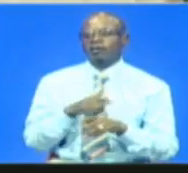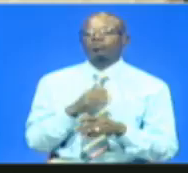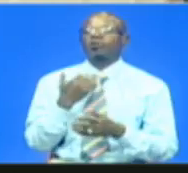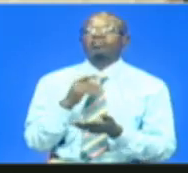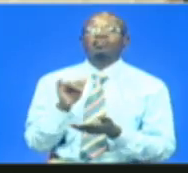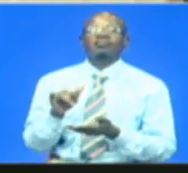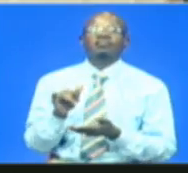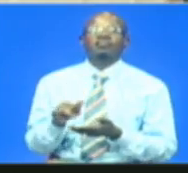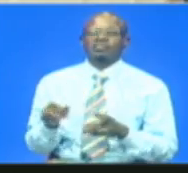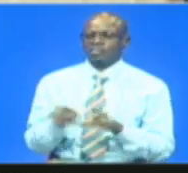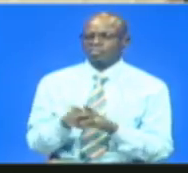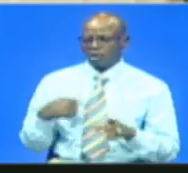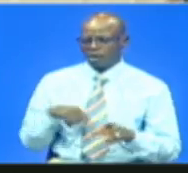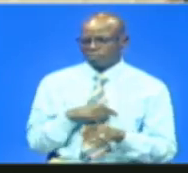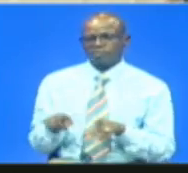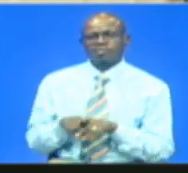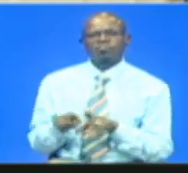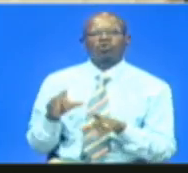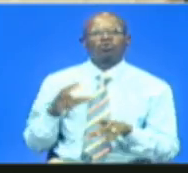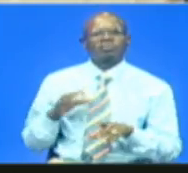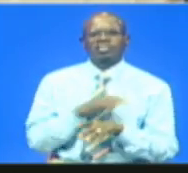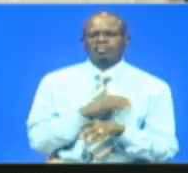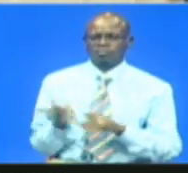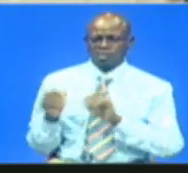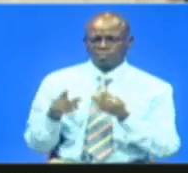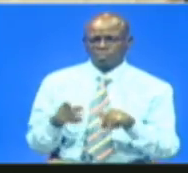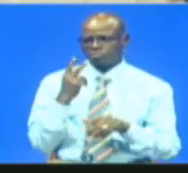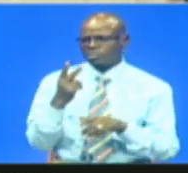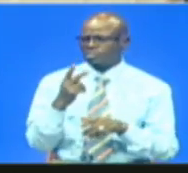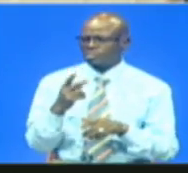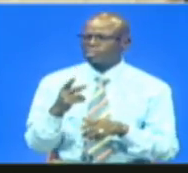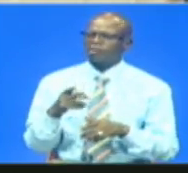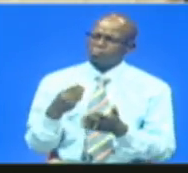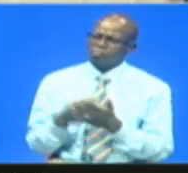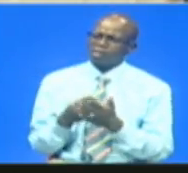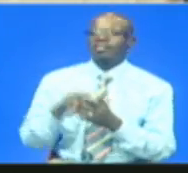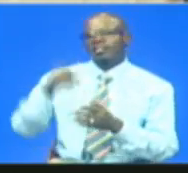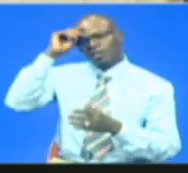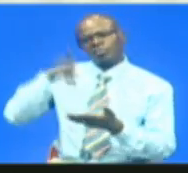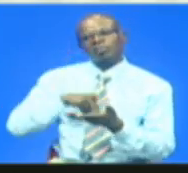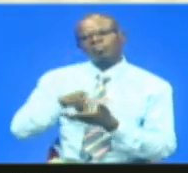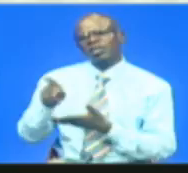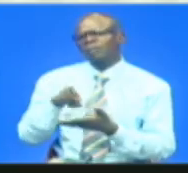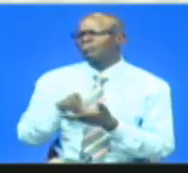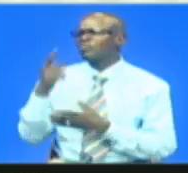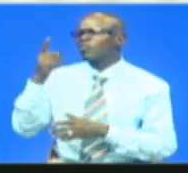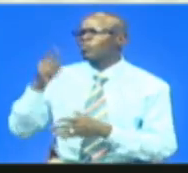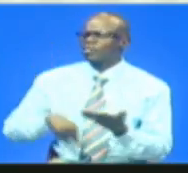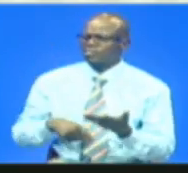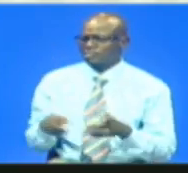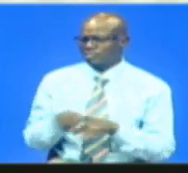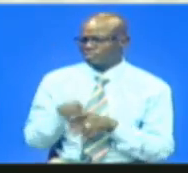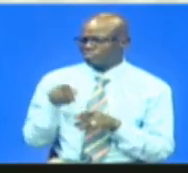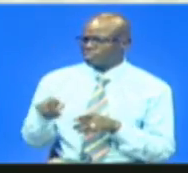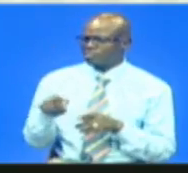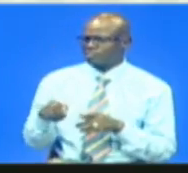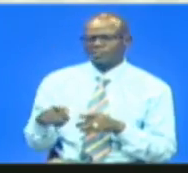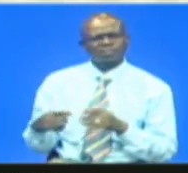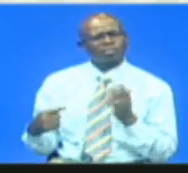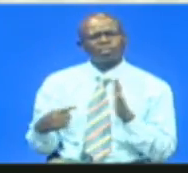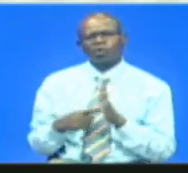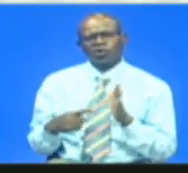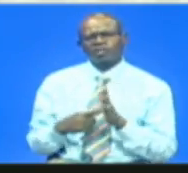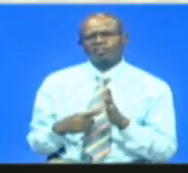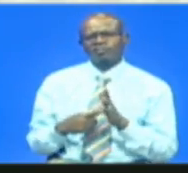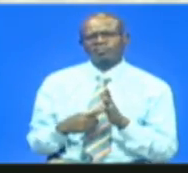kamiti ya SWAT tumekuja hapa kuona kiti ya kwanza, ile pesa selikari ililipa, selikari ililipa nini? But this has been a thorn in the flesh. But I